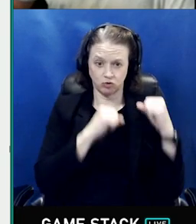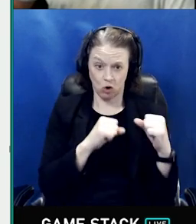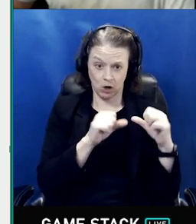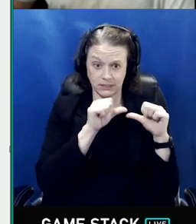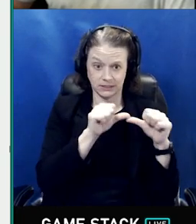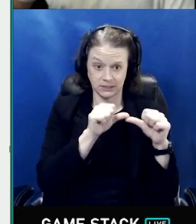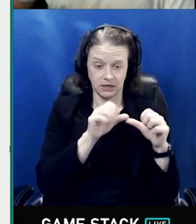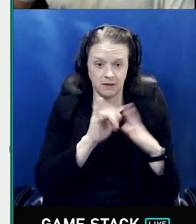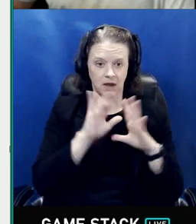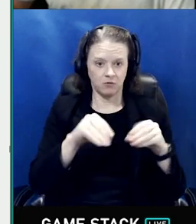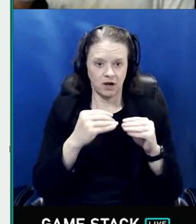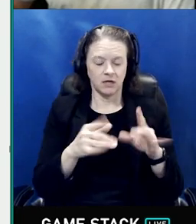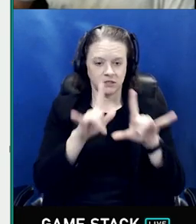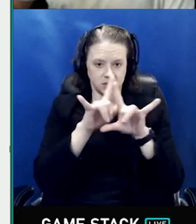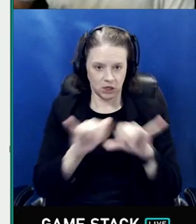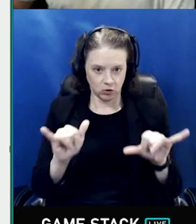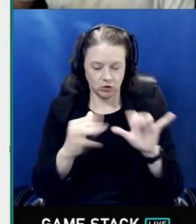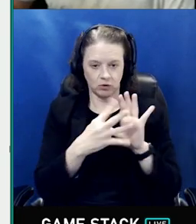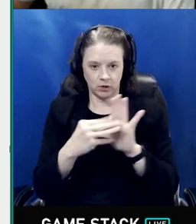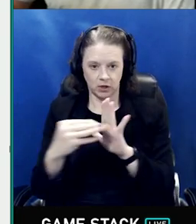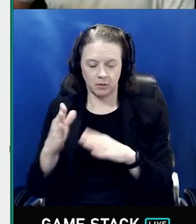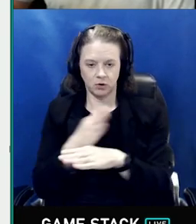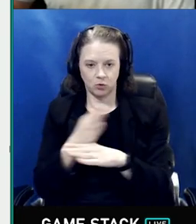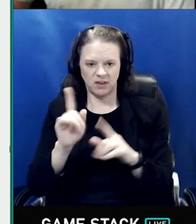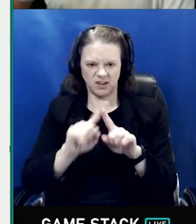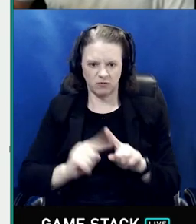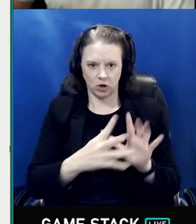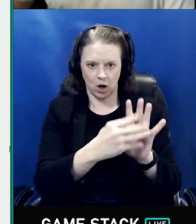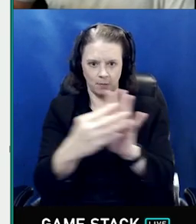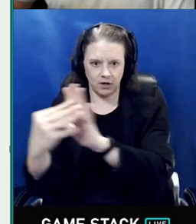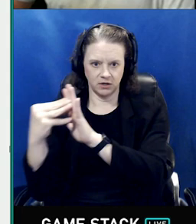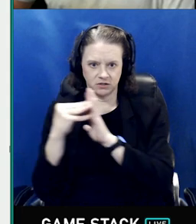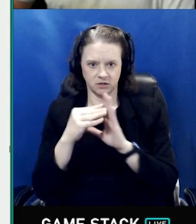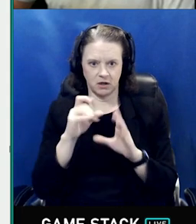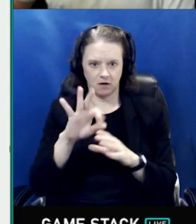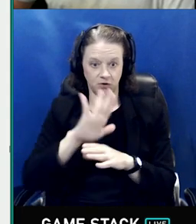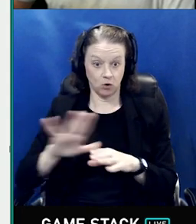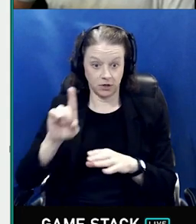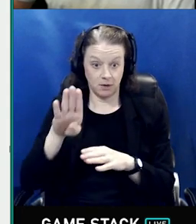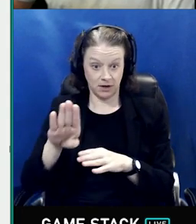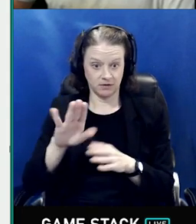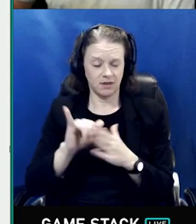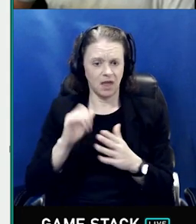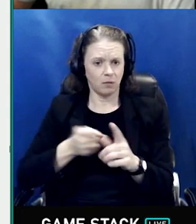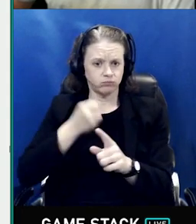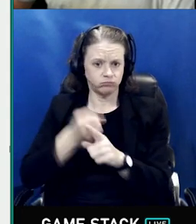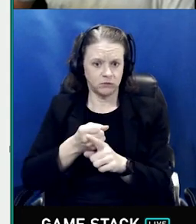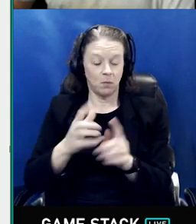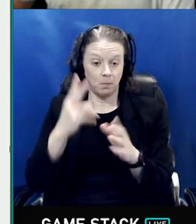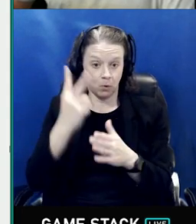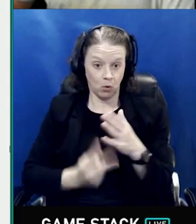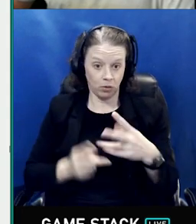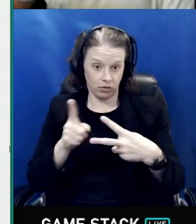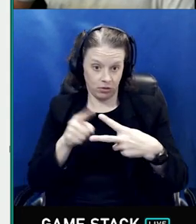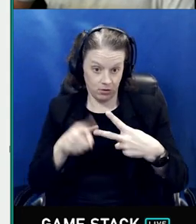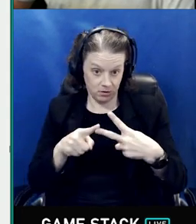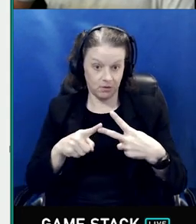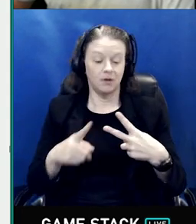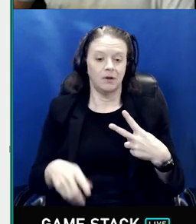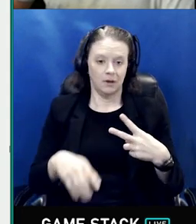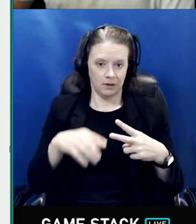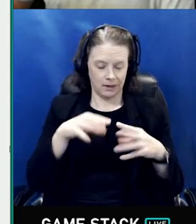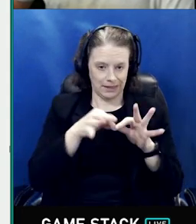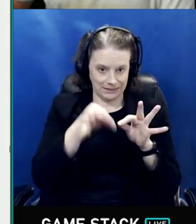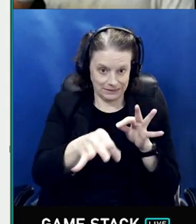synchronous replication between the replicas in your database. This one will have the greatest impact on both the latency and the throughput for your